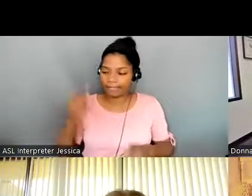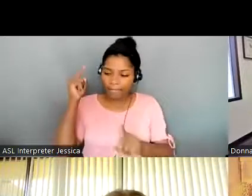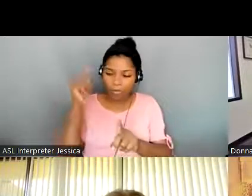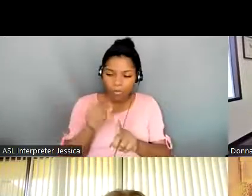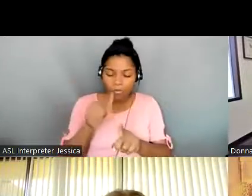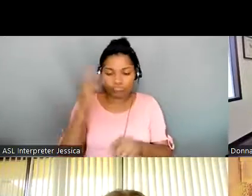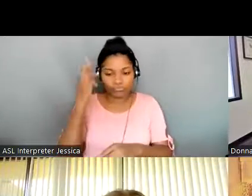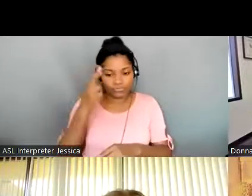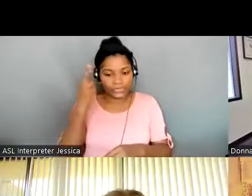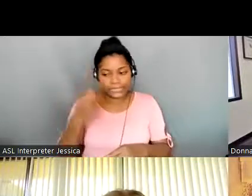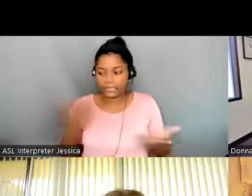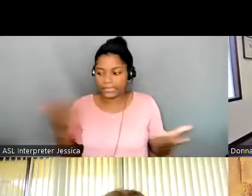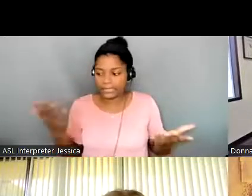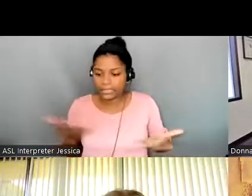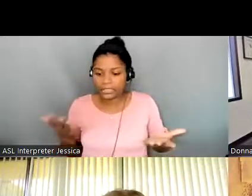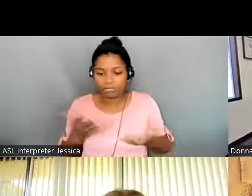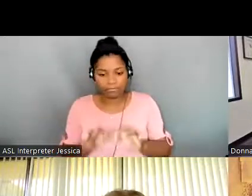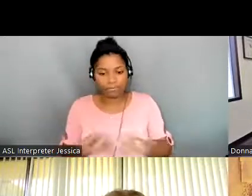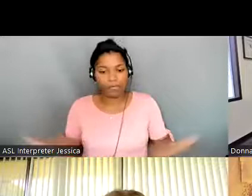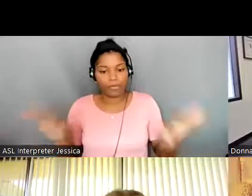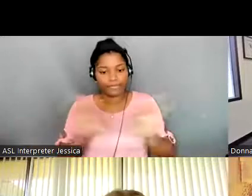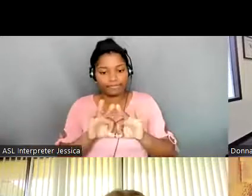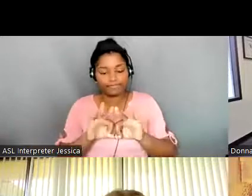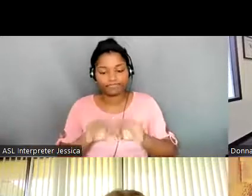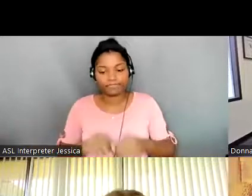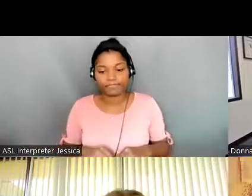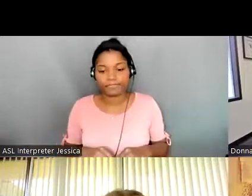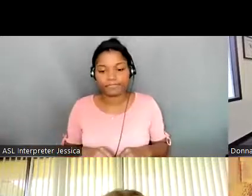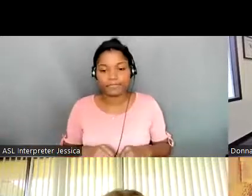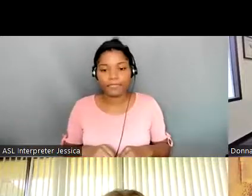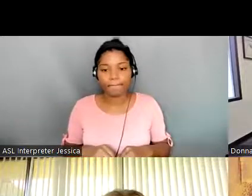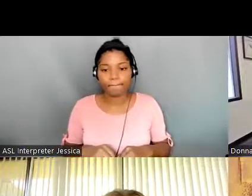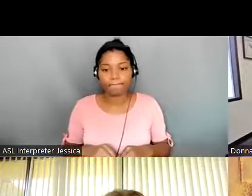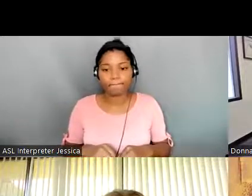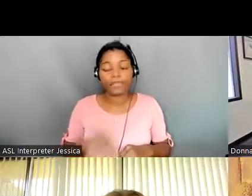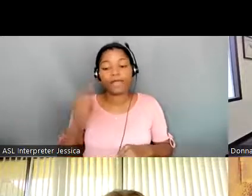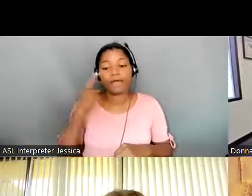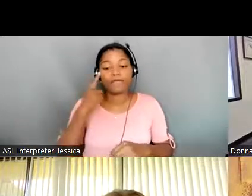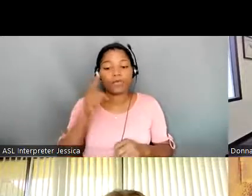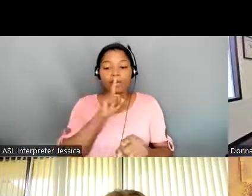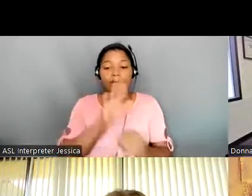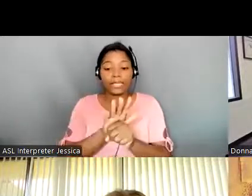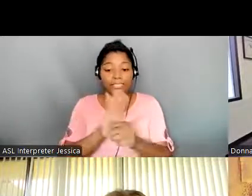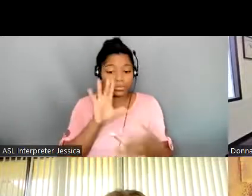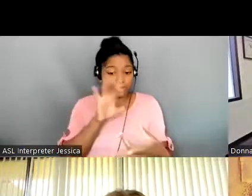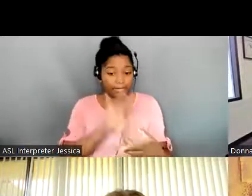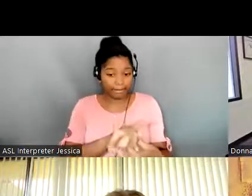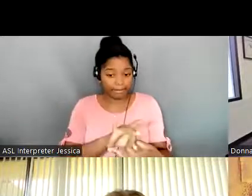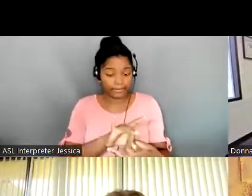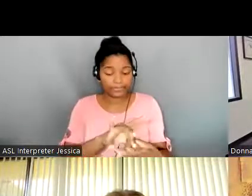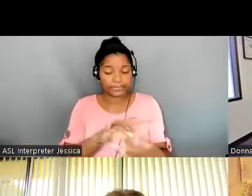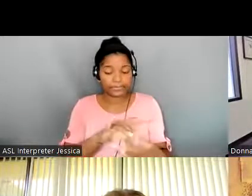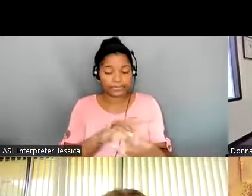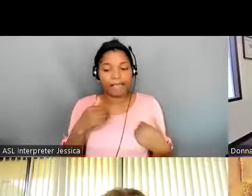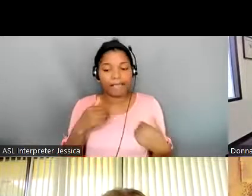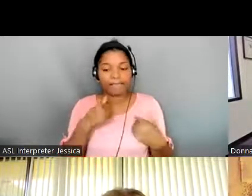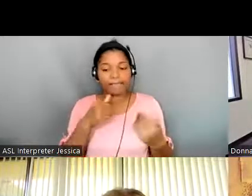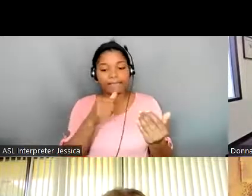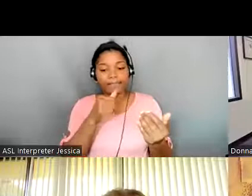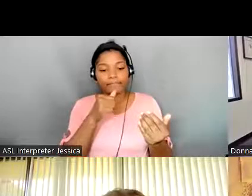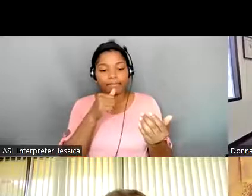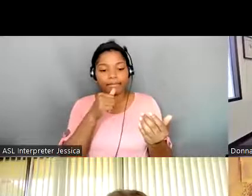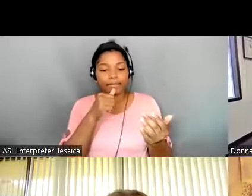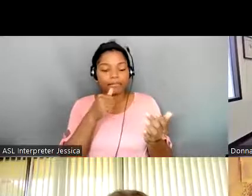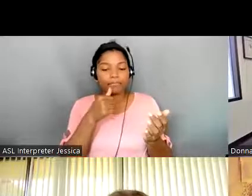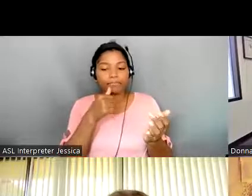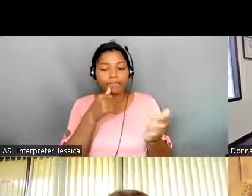else. I did a literature review for Commit to Connect a couple of months ago. Sarah referenced that that is